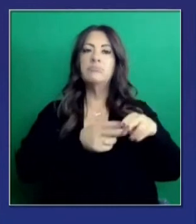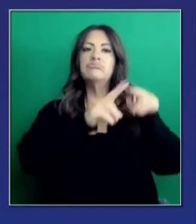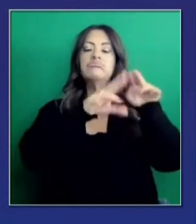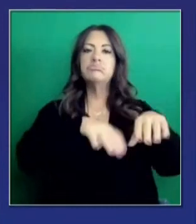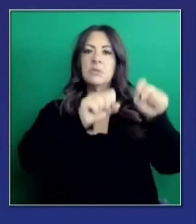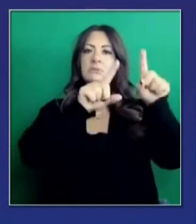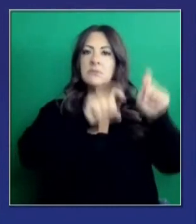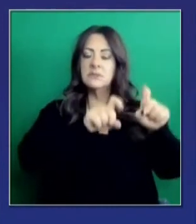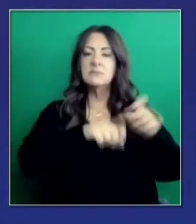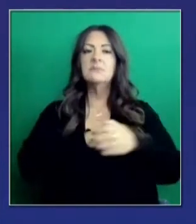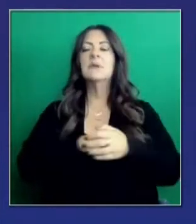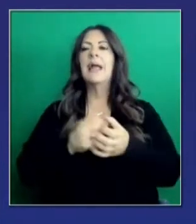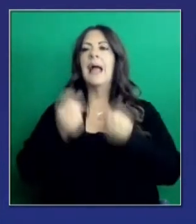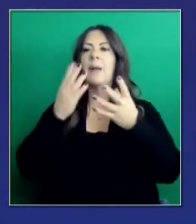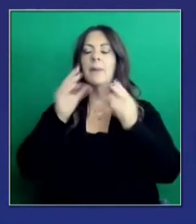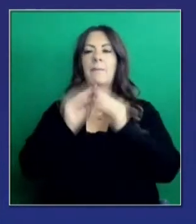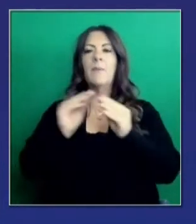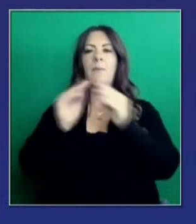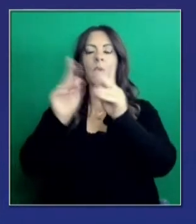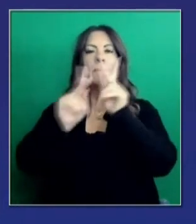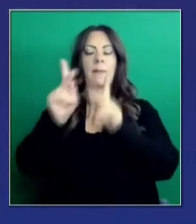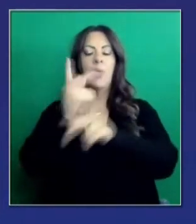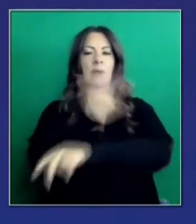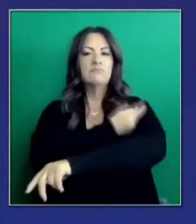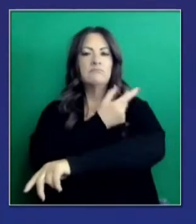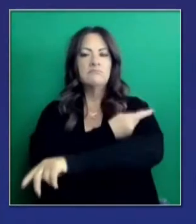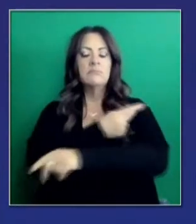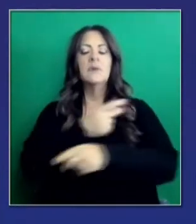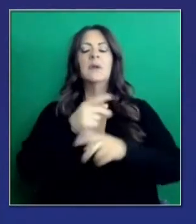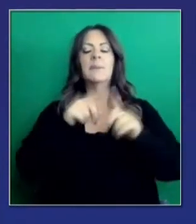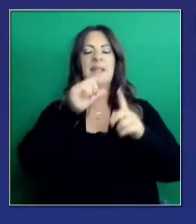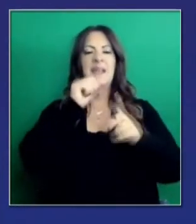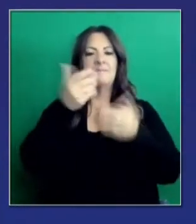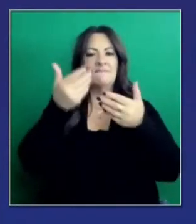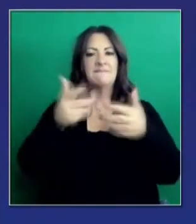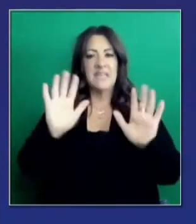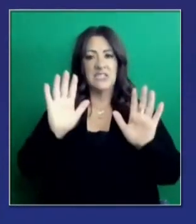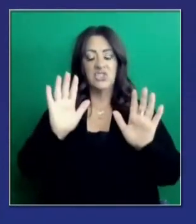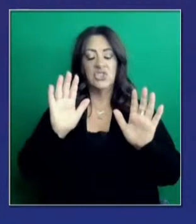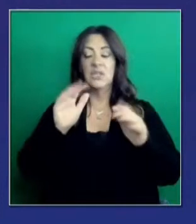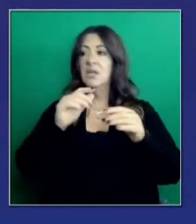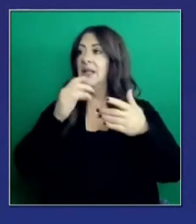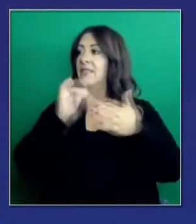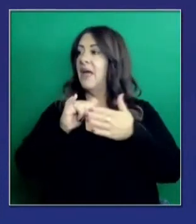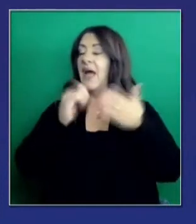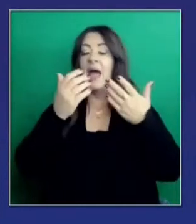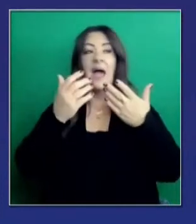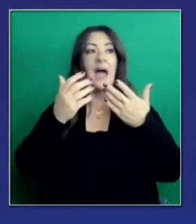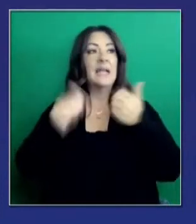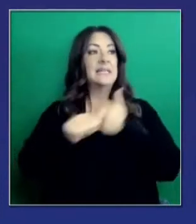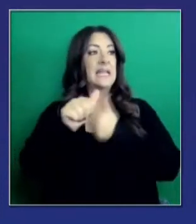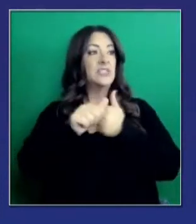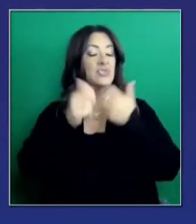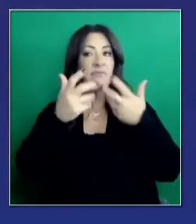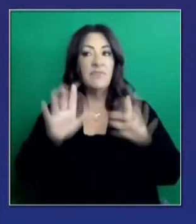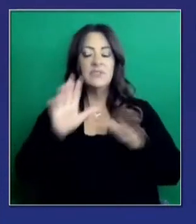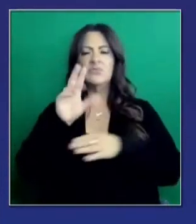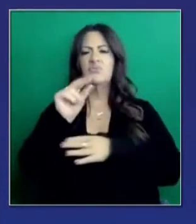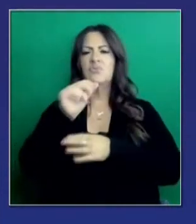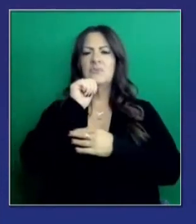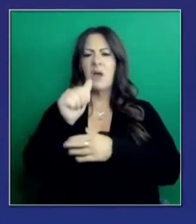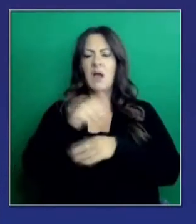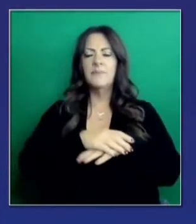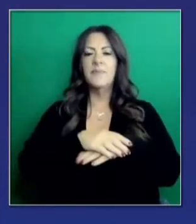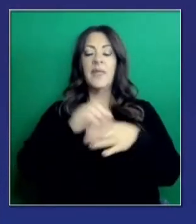in this state, but we are not out of the woods. I'll remind people that blueprint was established with purple, red, orange, and